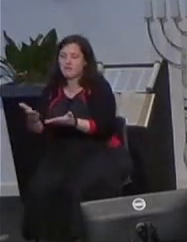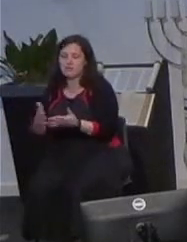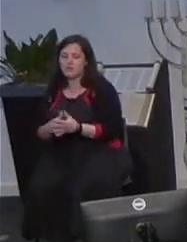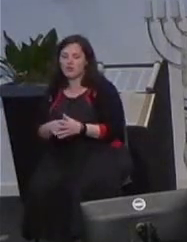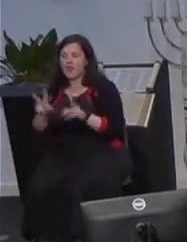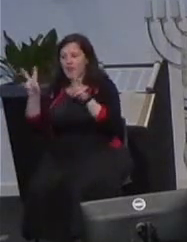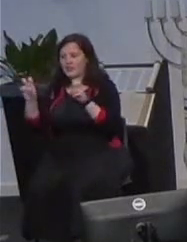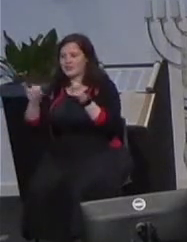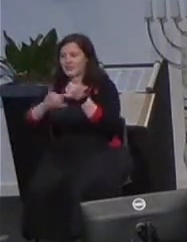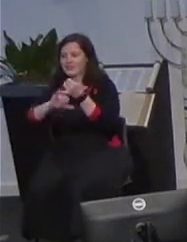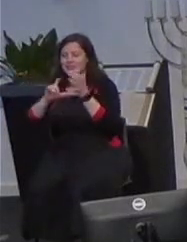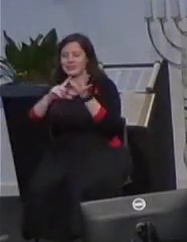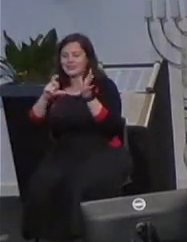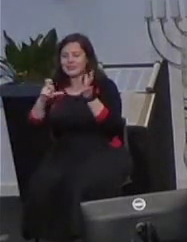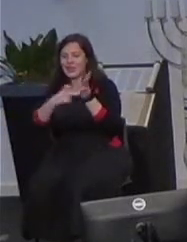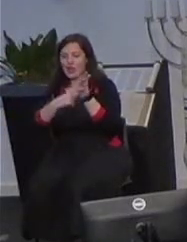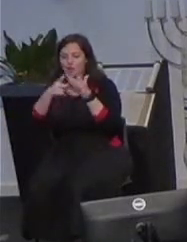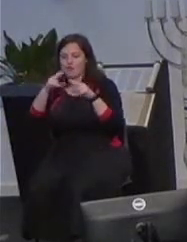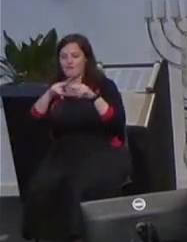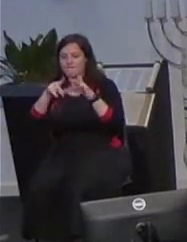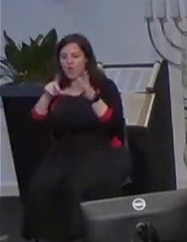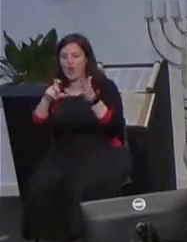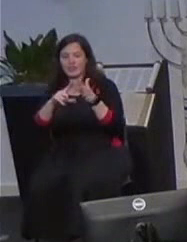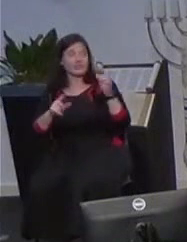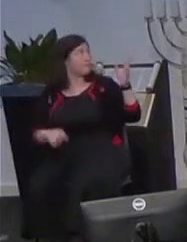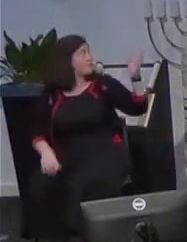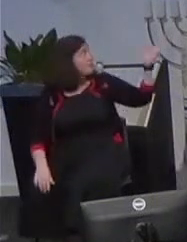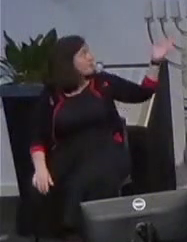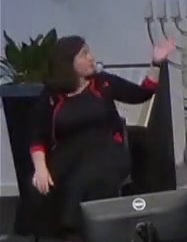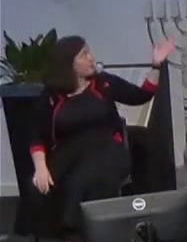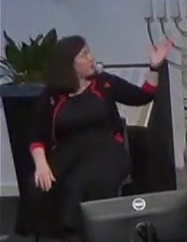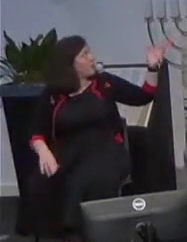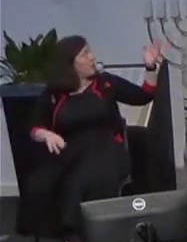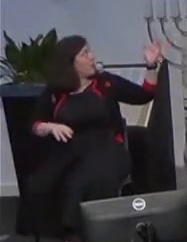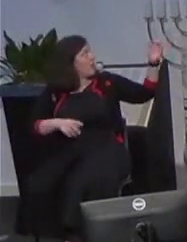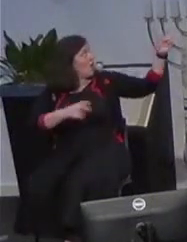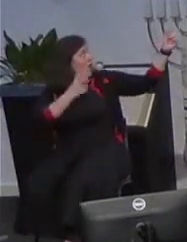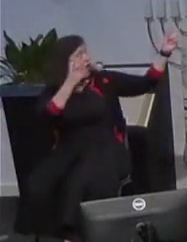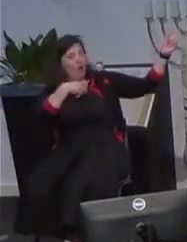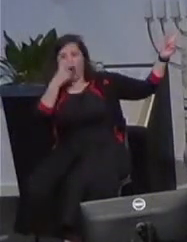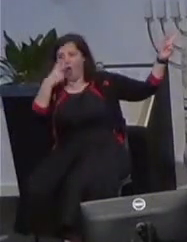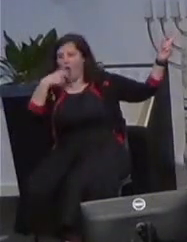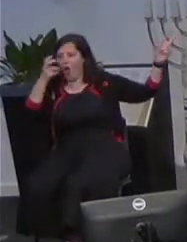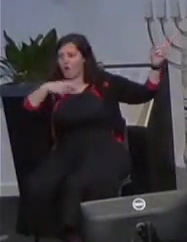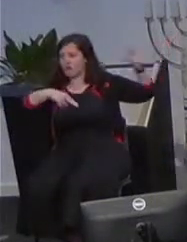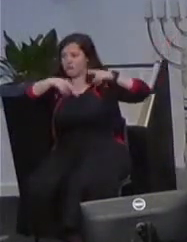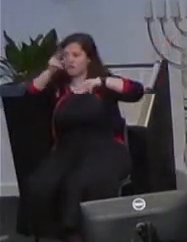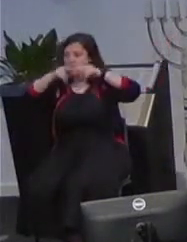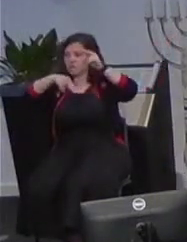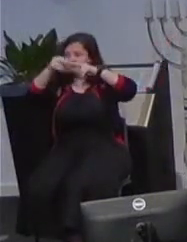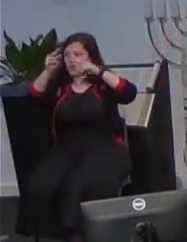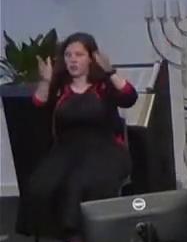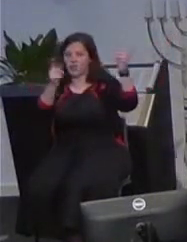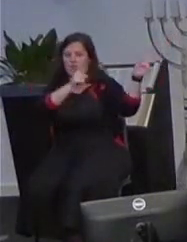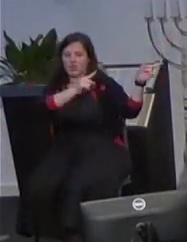So God no longer lives in a temple in Jerusalem, but in this spiritual house made of spiritual stones, living stones, and it's